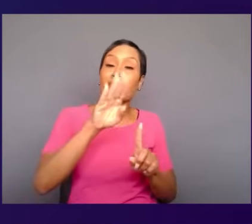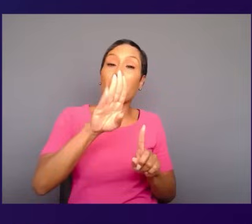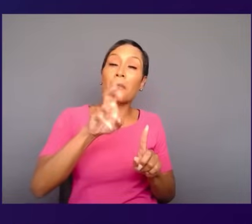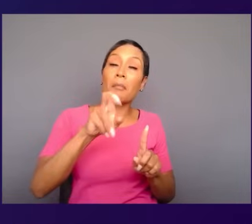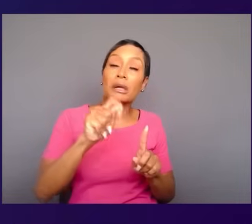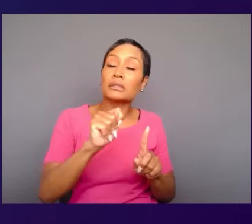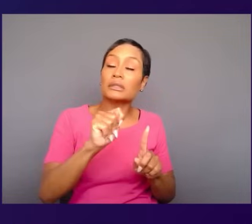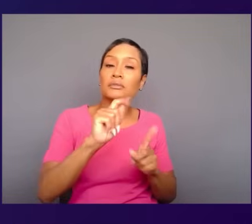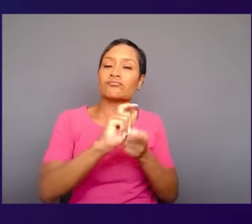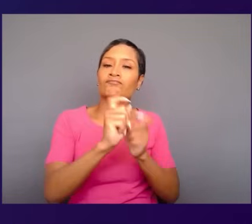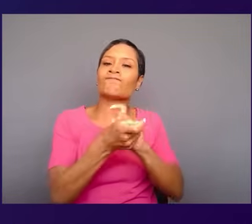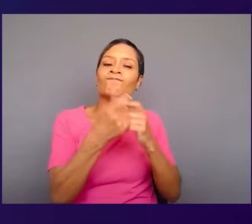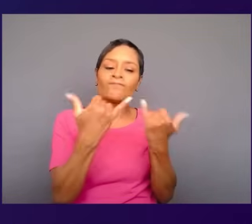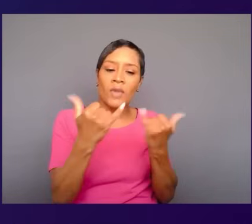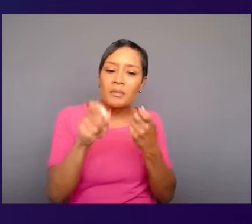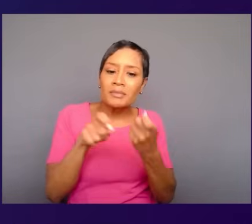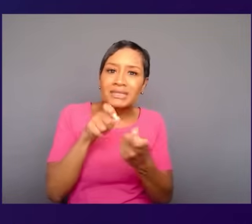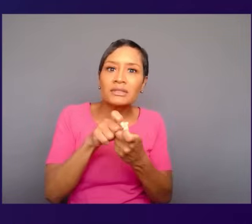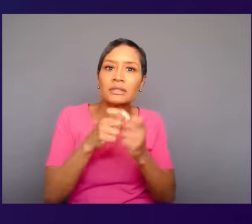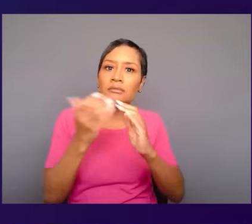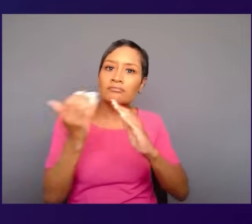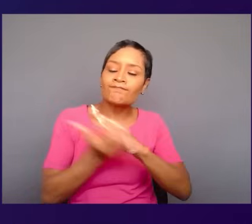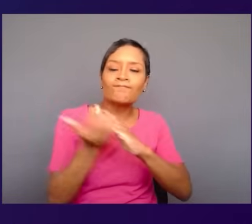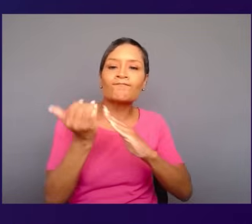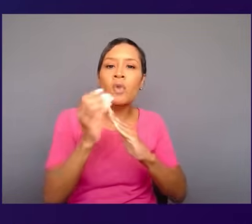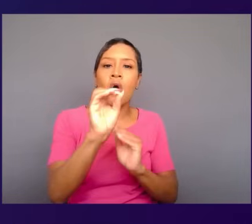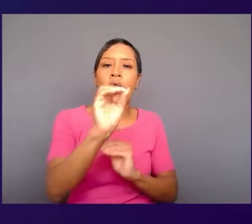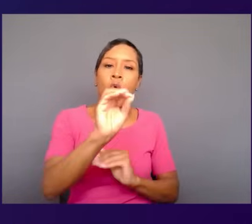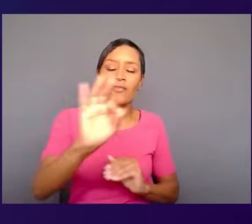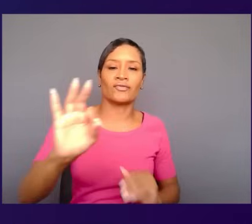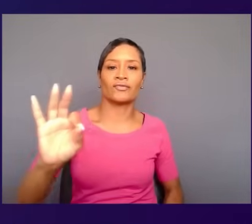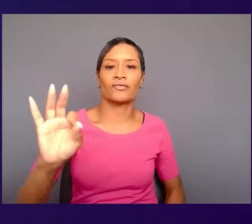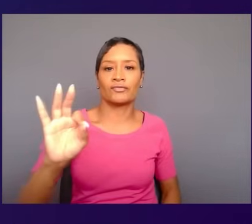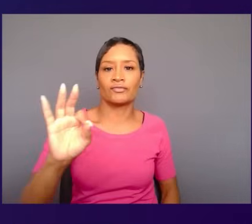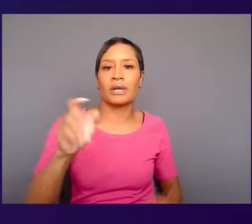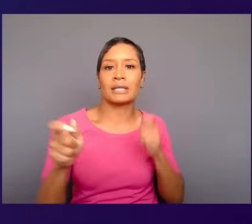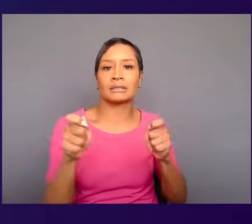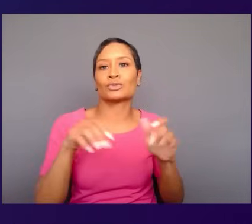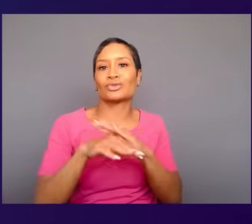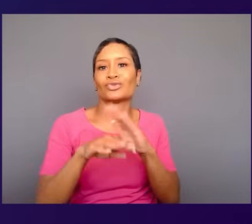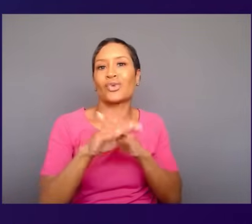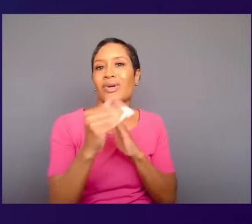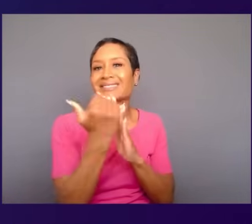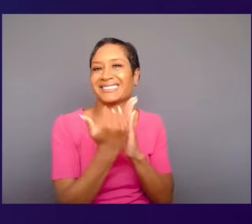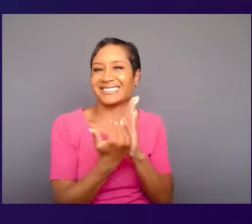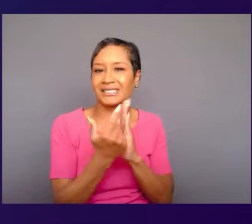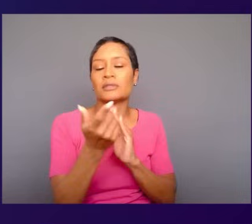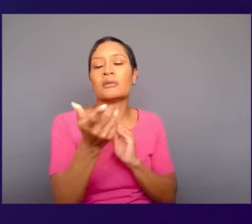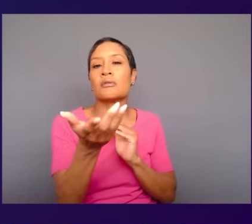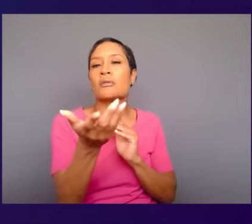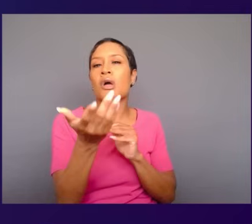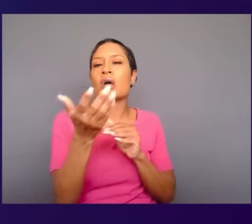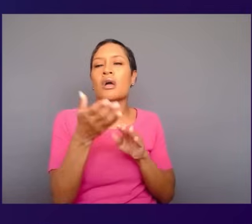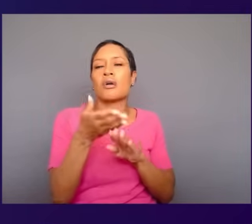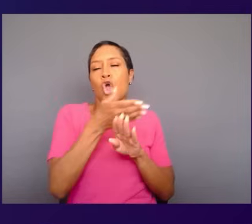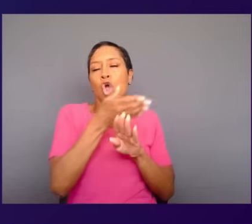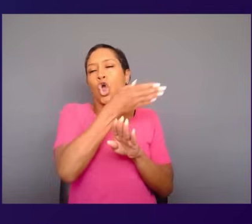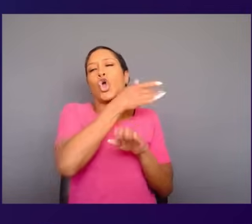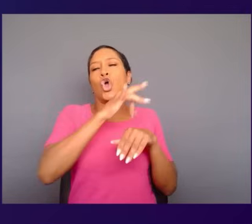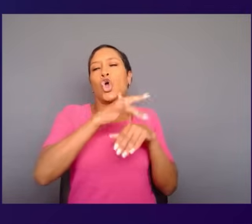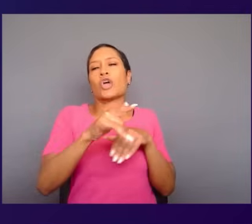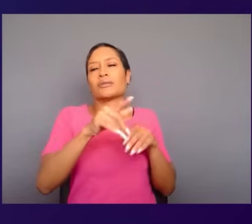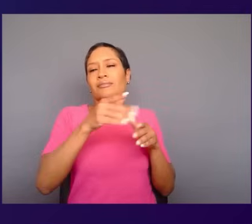specifically default off our access control list feature. That's an earlier version of